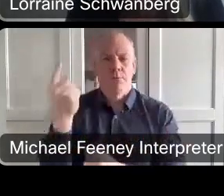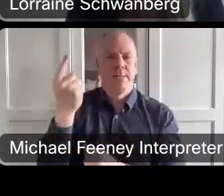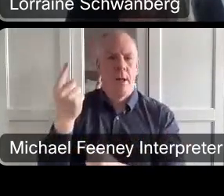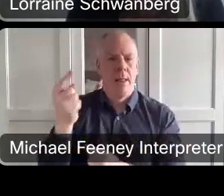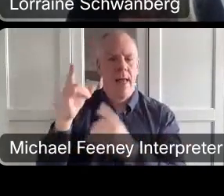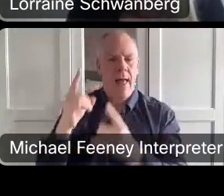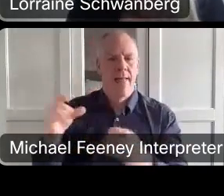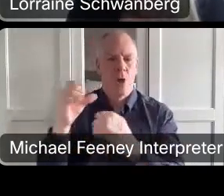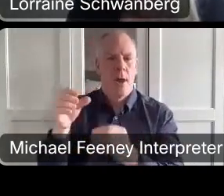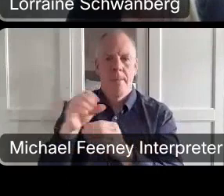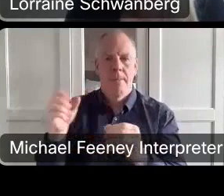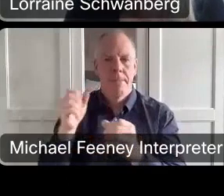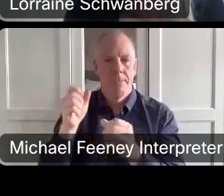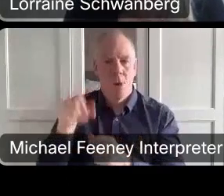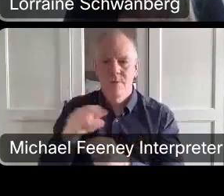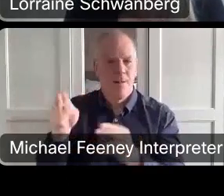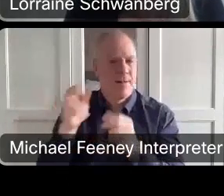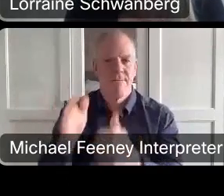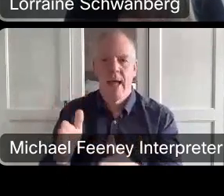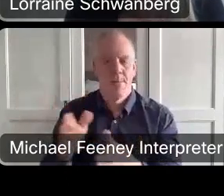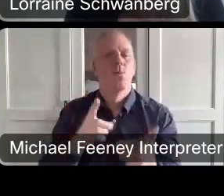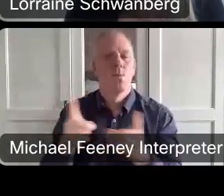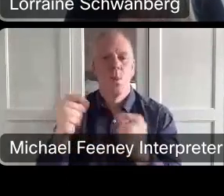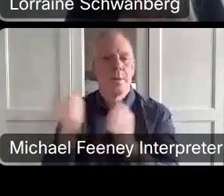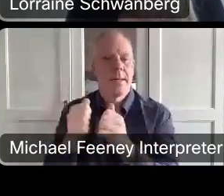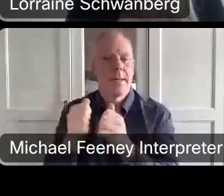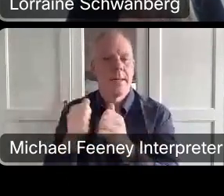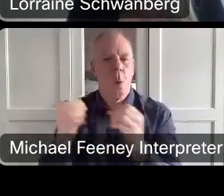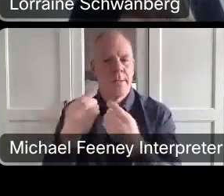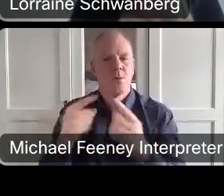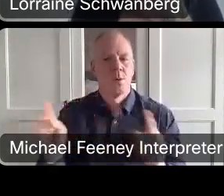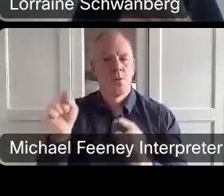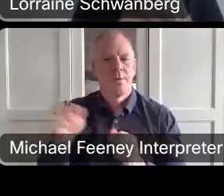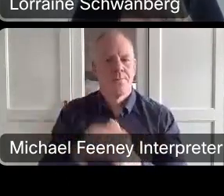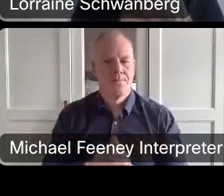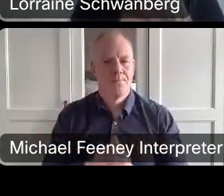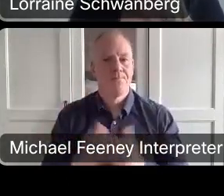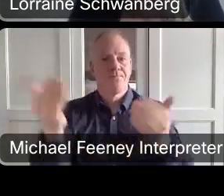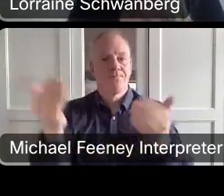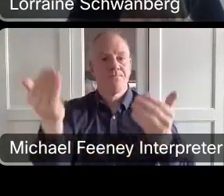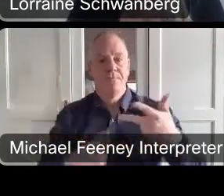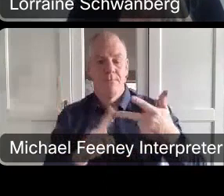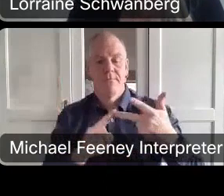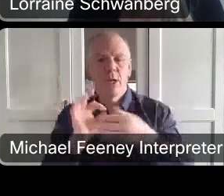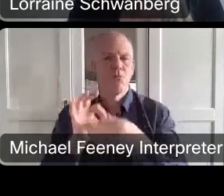be available at the time when you want to undertake open disclosure. The relevant person in particular,